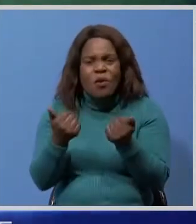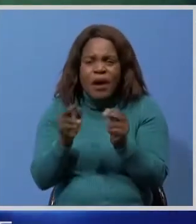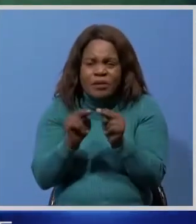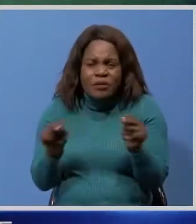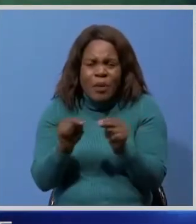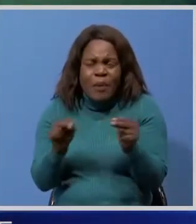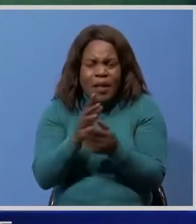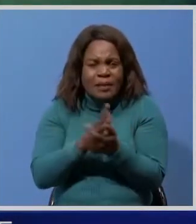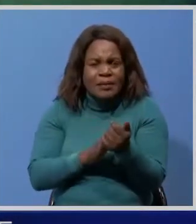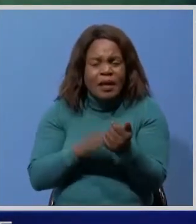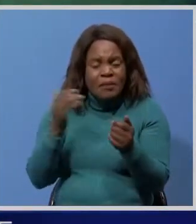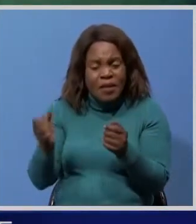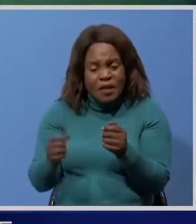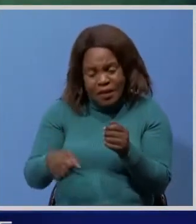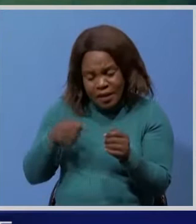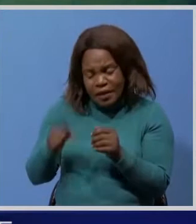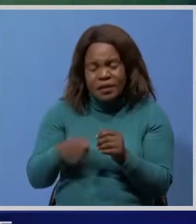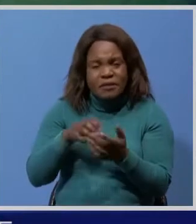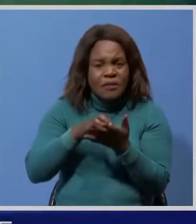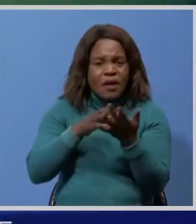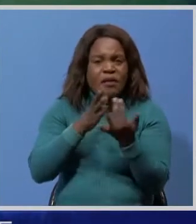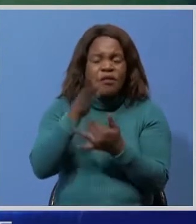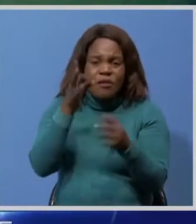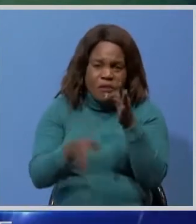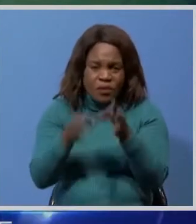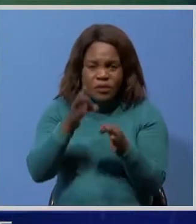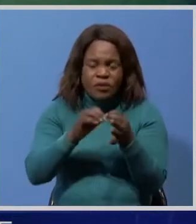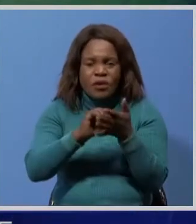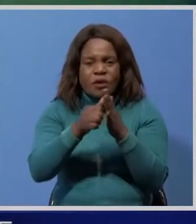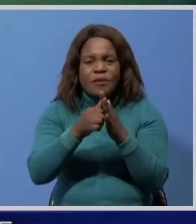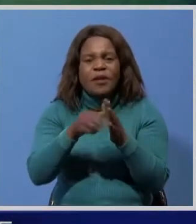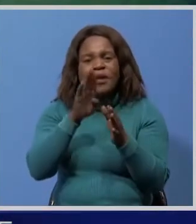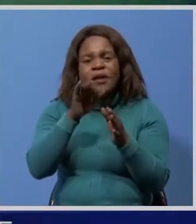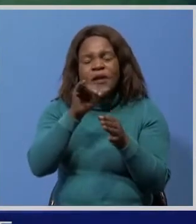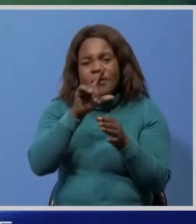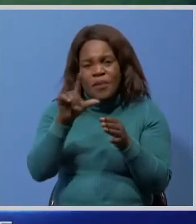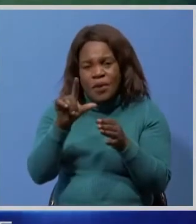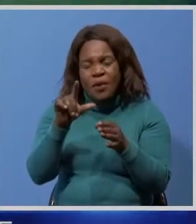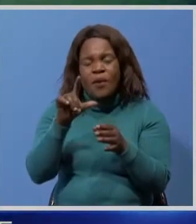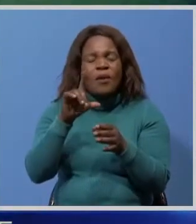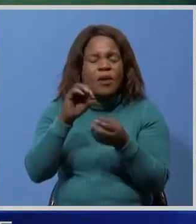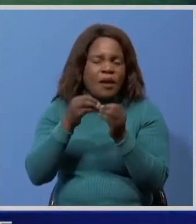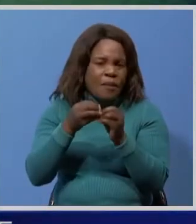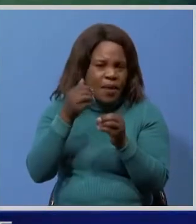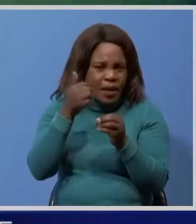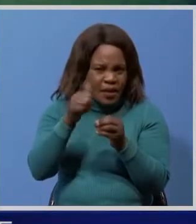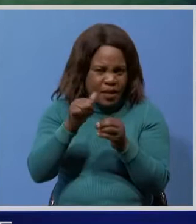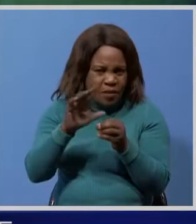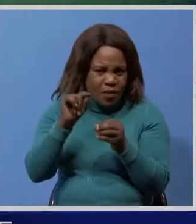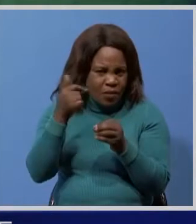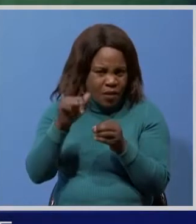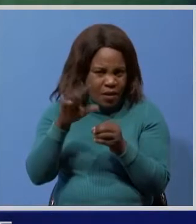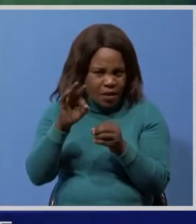normalize some of our chiefs' matters through the Constitutional Amendment Bill number 10 of 2019. He says the